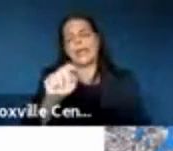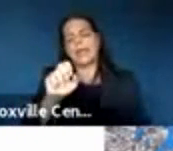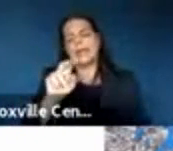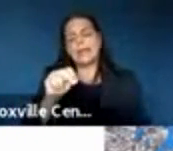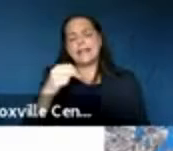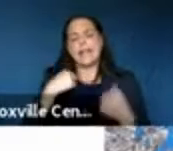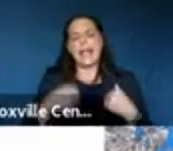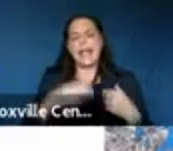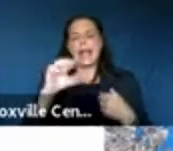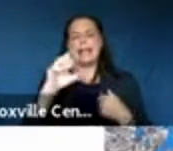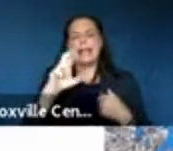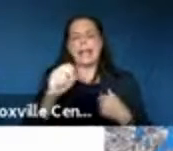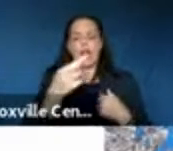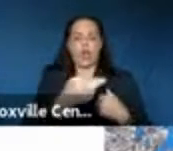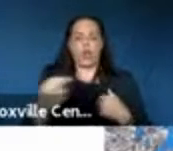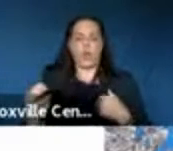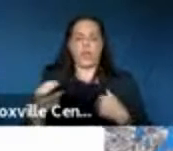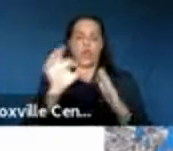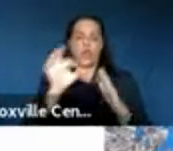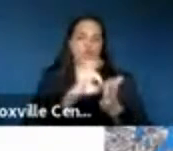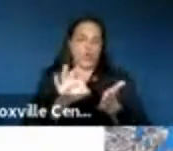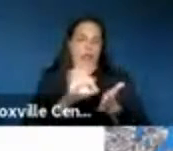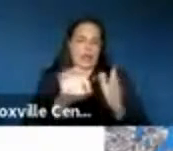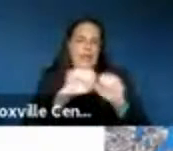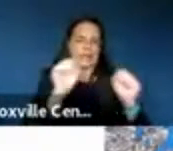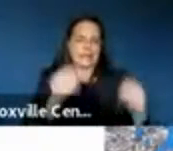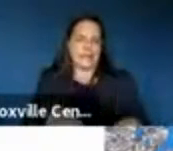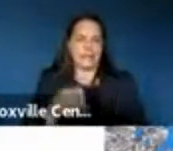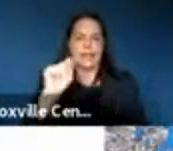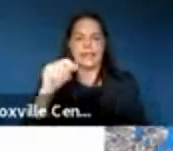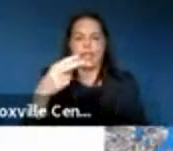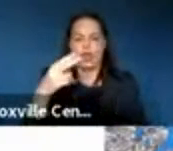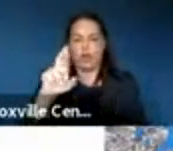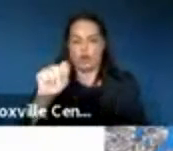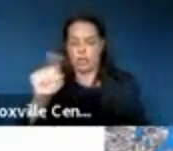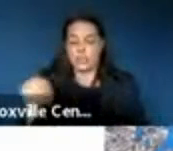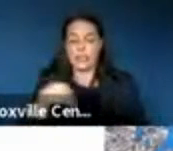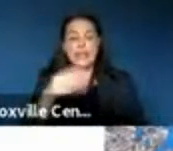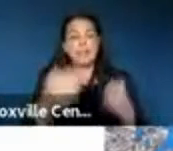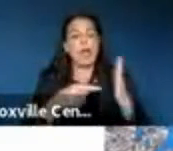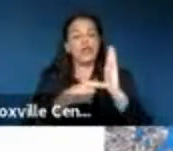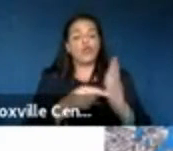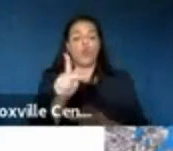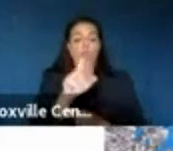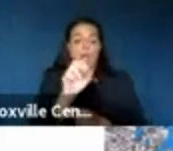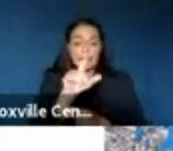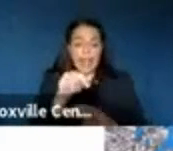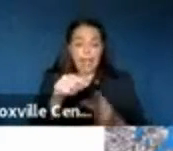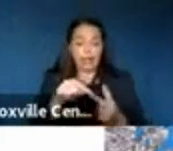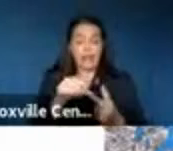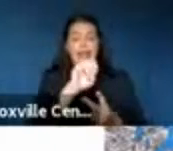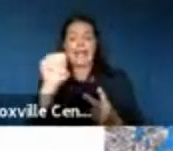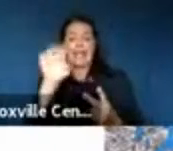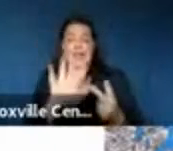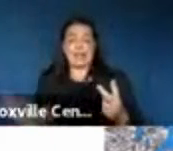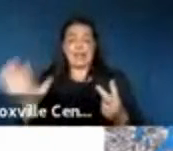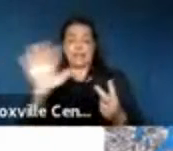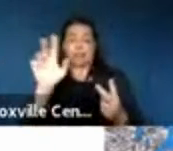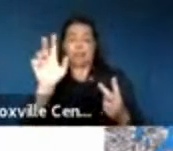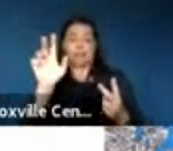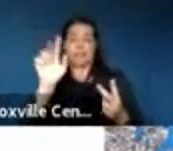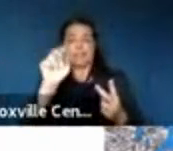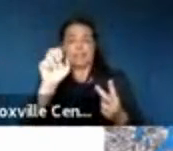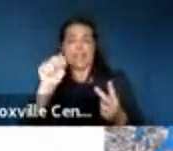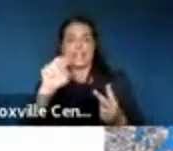or HERTS. It may reflect Knox County, the East Region, or patients from other jurisdictions. For